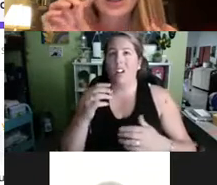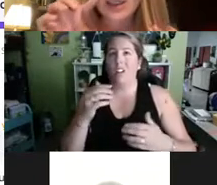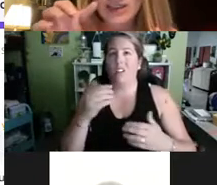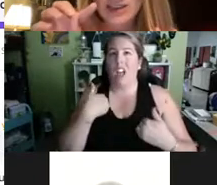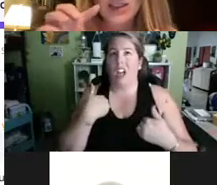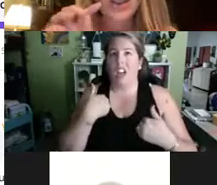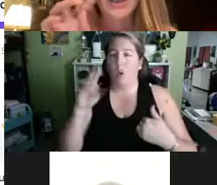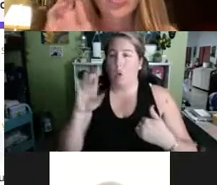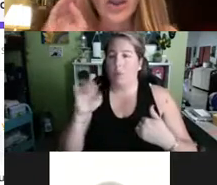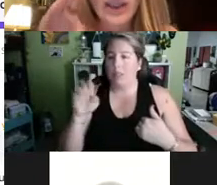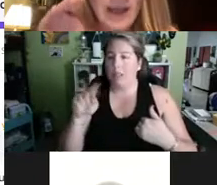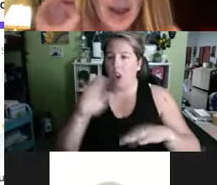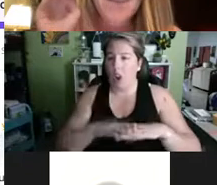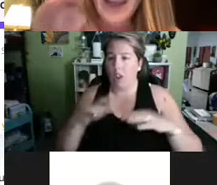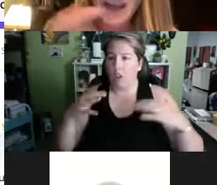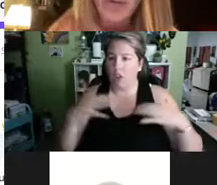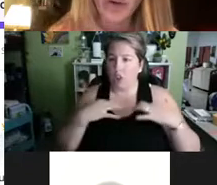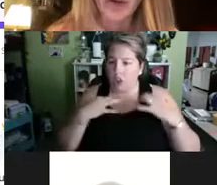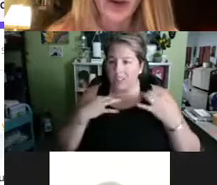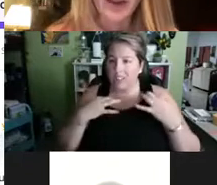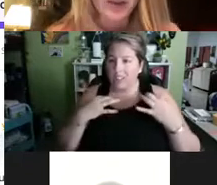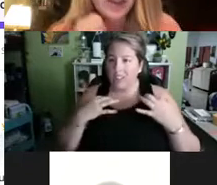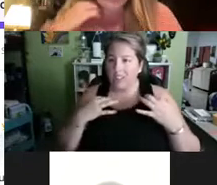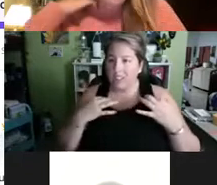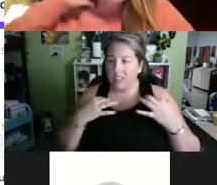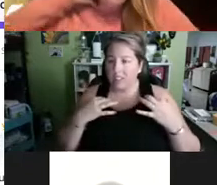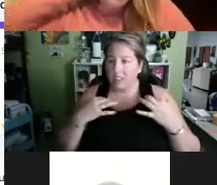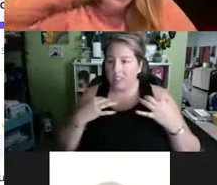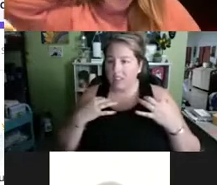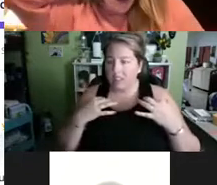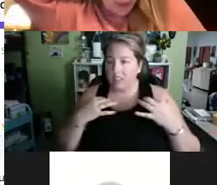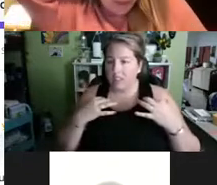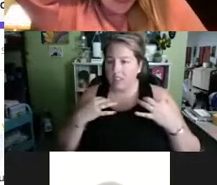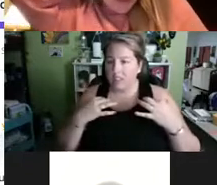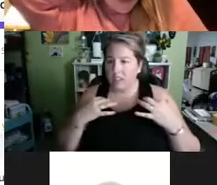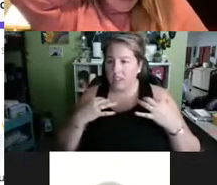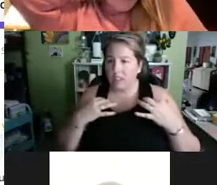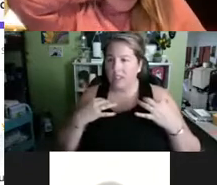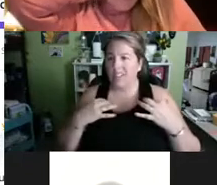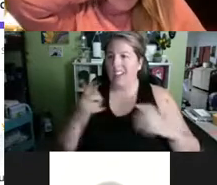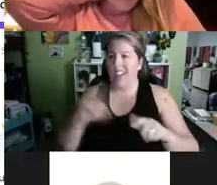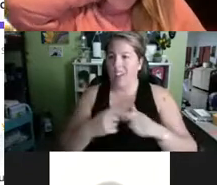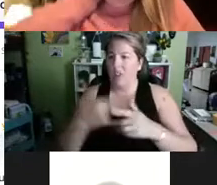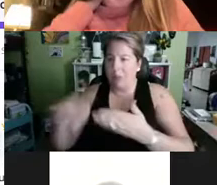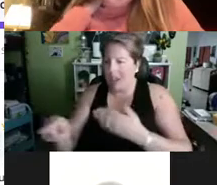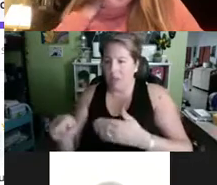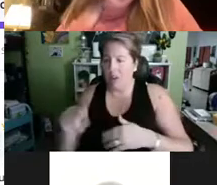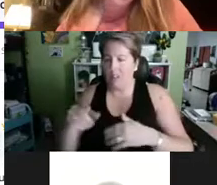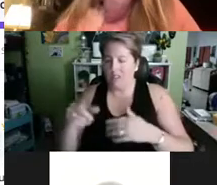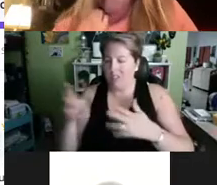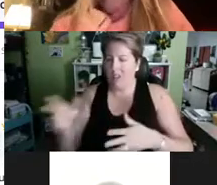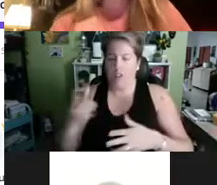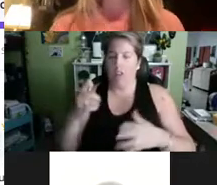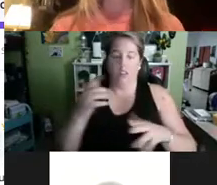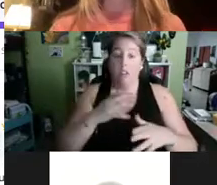you could just click on the t-shirt and you could then pay for it right there too. So it's honestly like the coolest